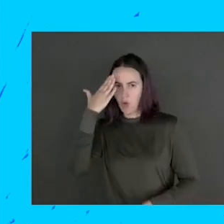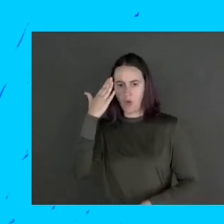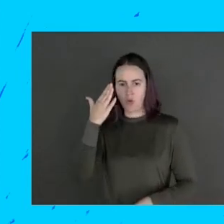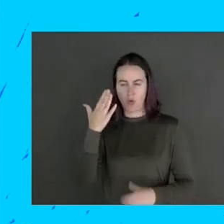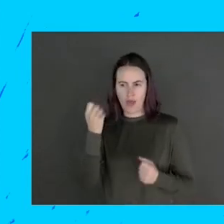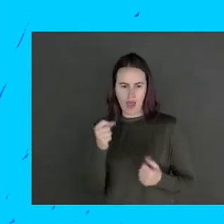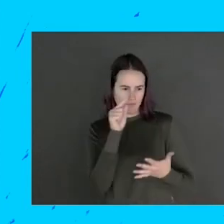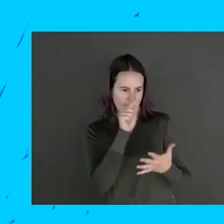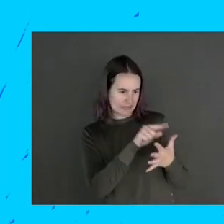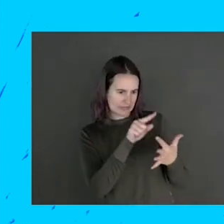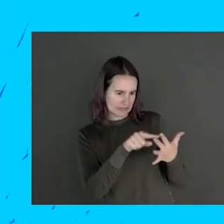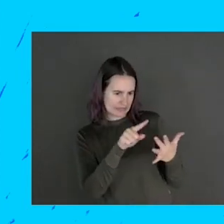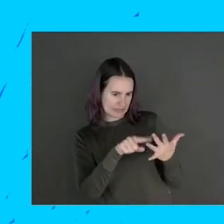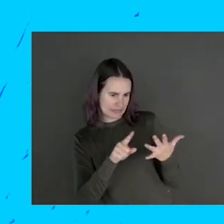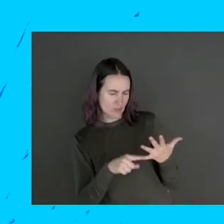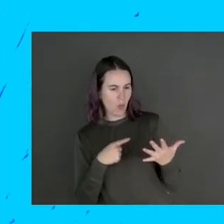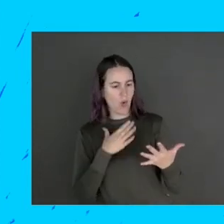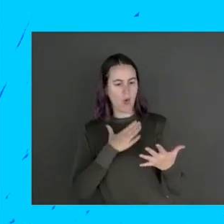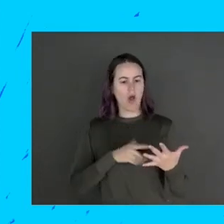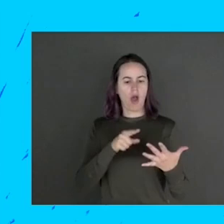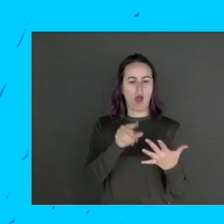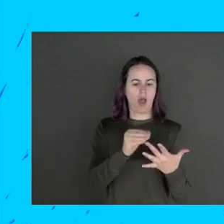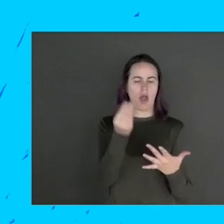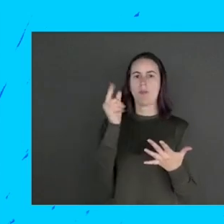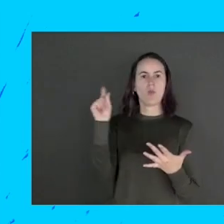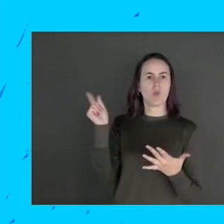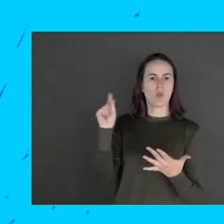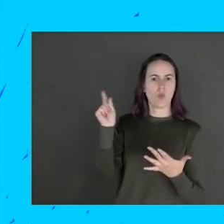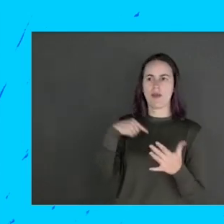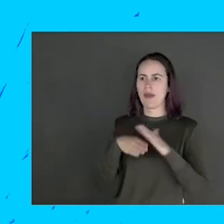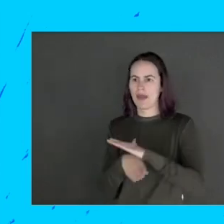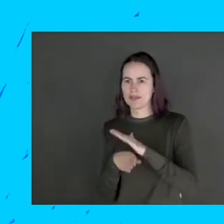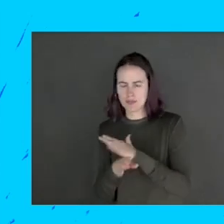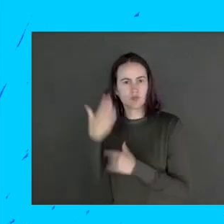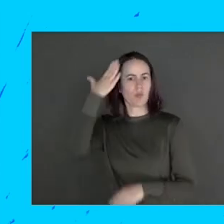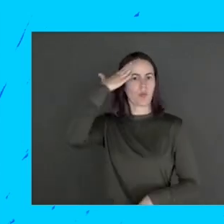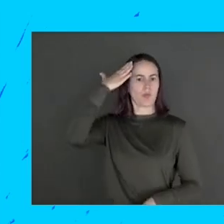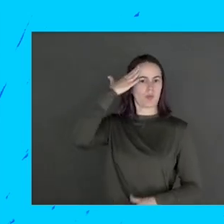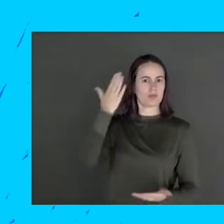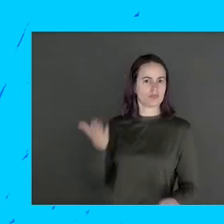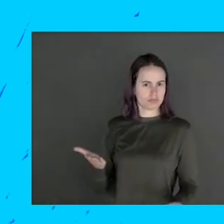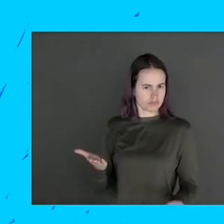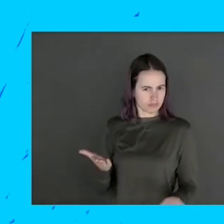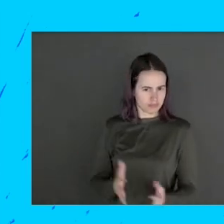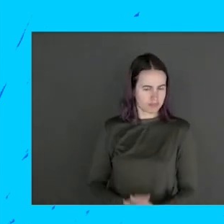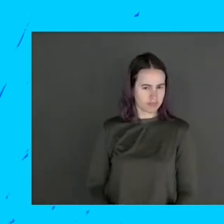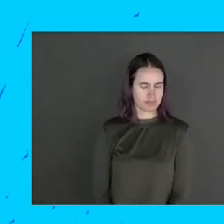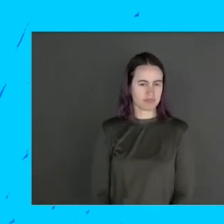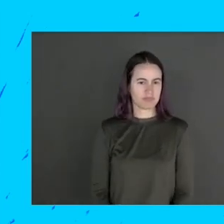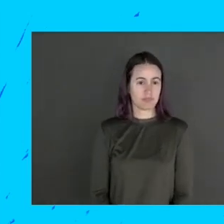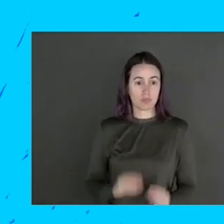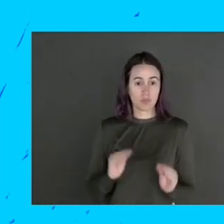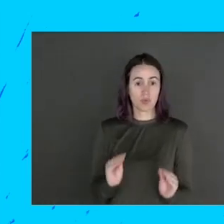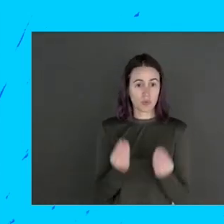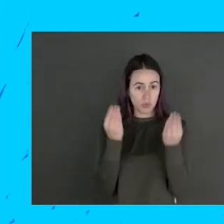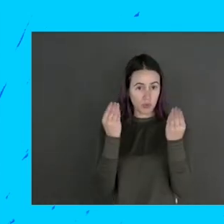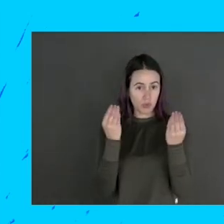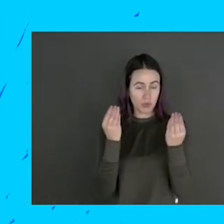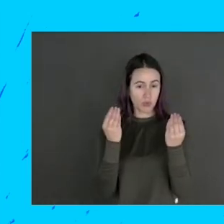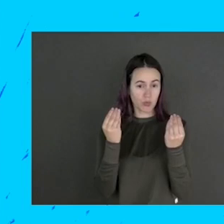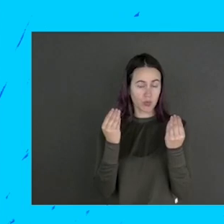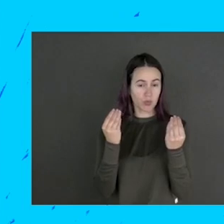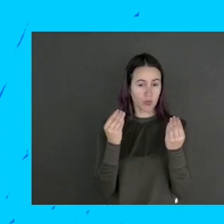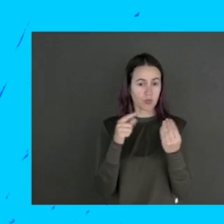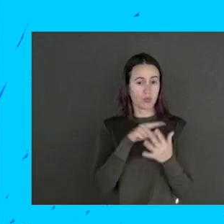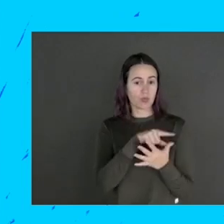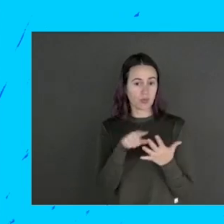can get it. And we know that today, the young people are probably the most ones that